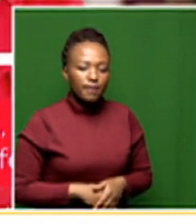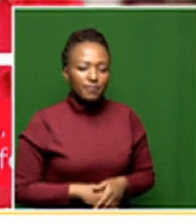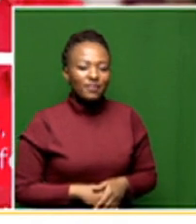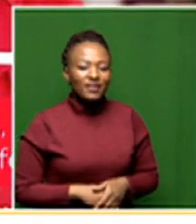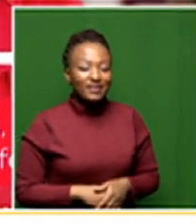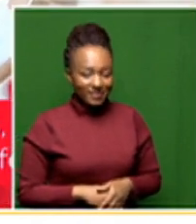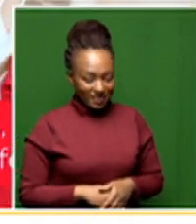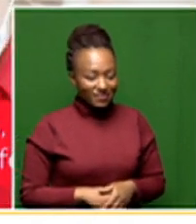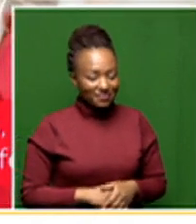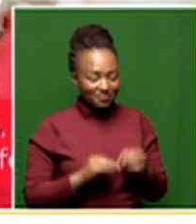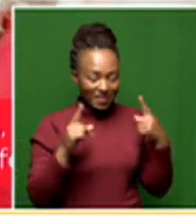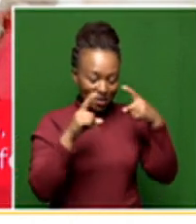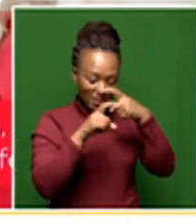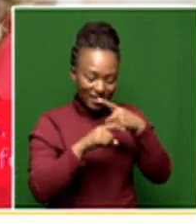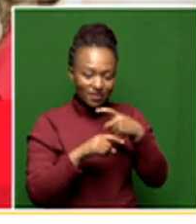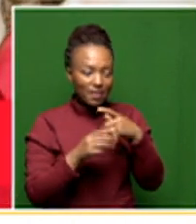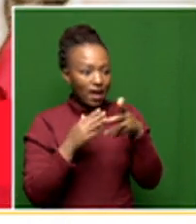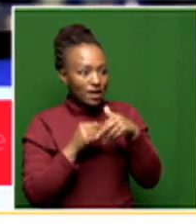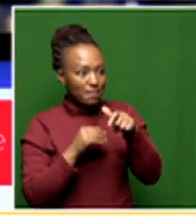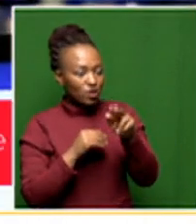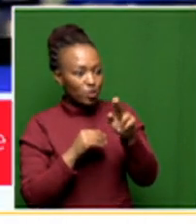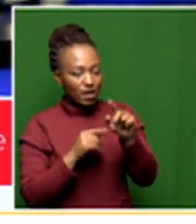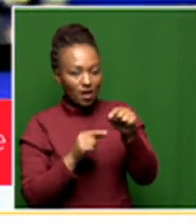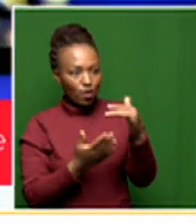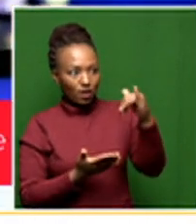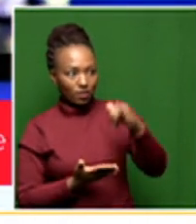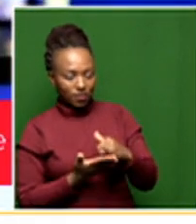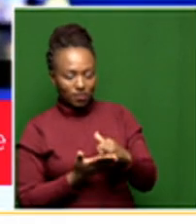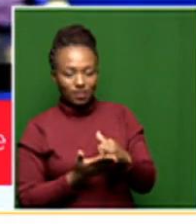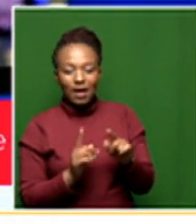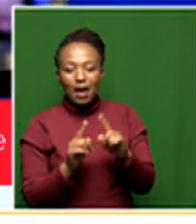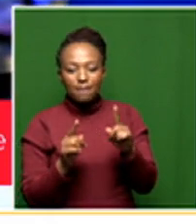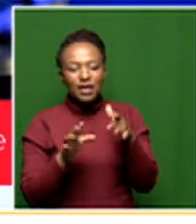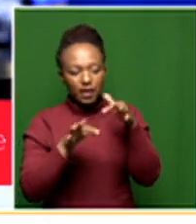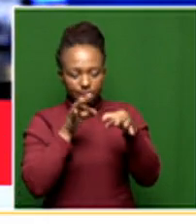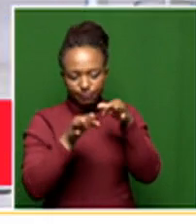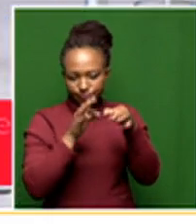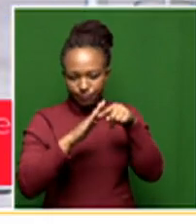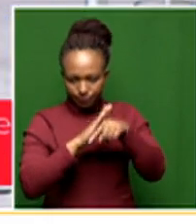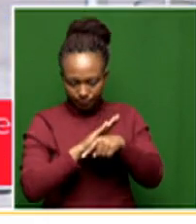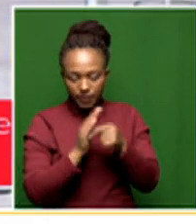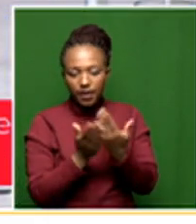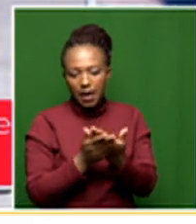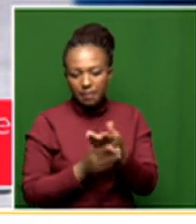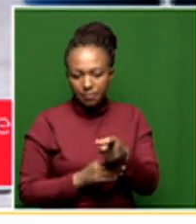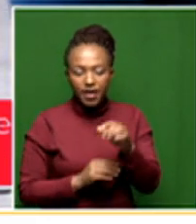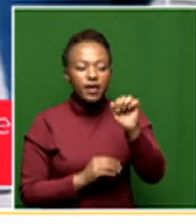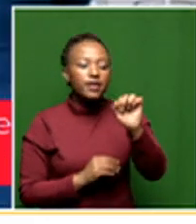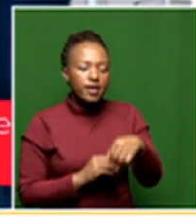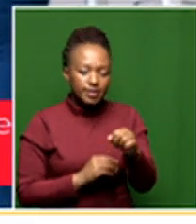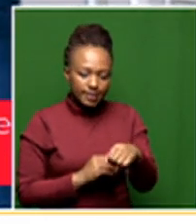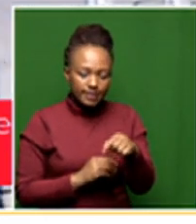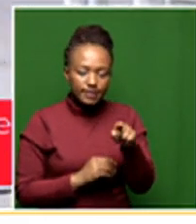of complicated than just kind of saying anyone from the UK can't arrive, but I can maybe kind of demystify a little bit of it. So yes,